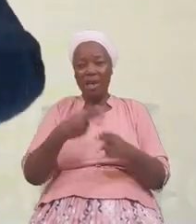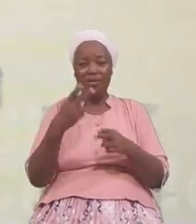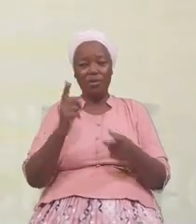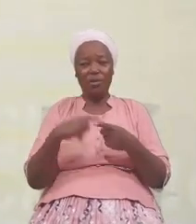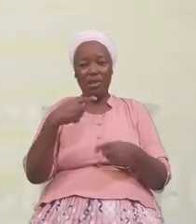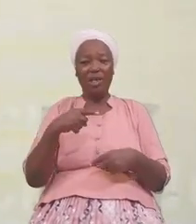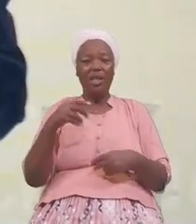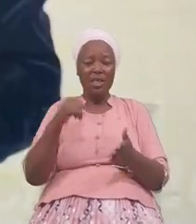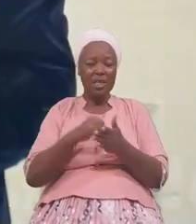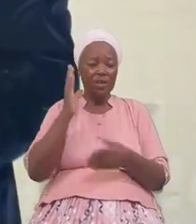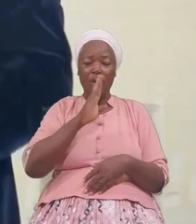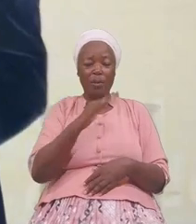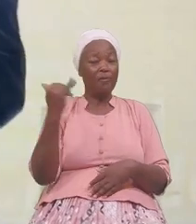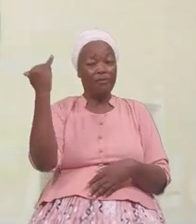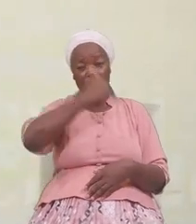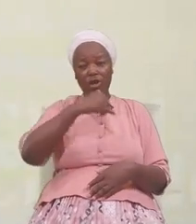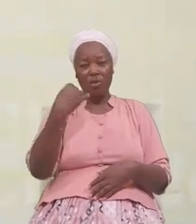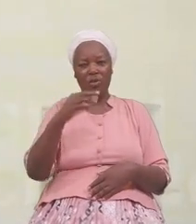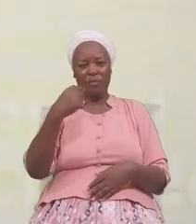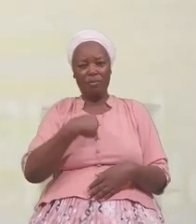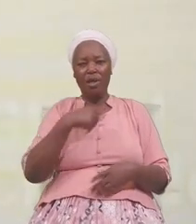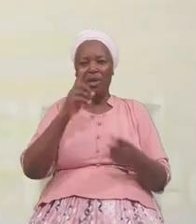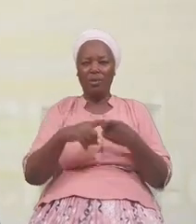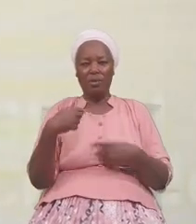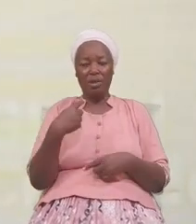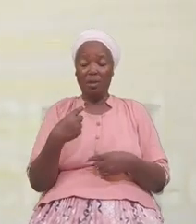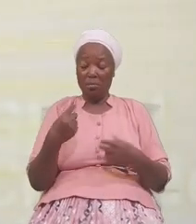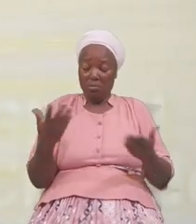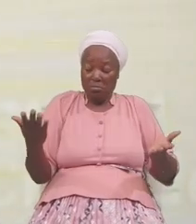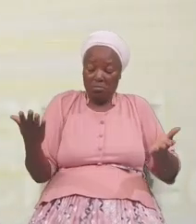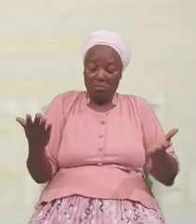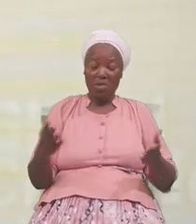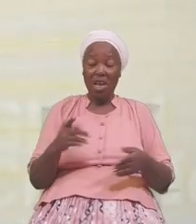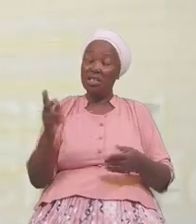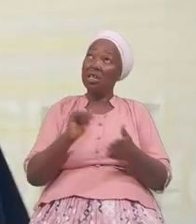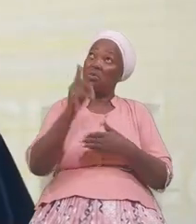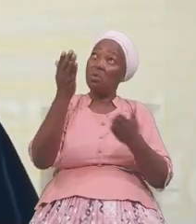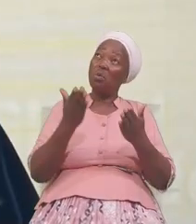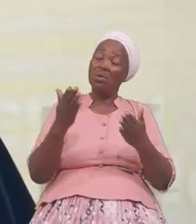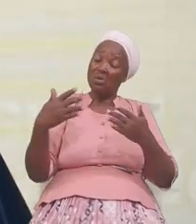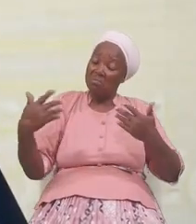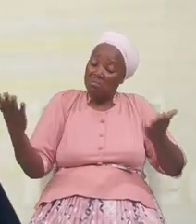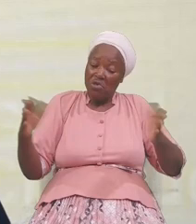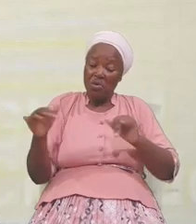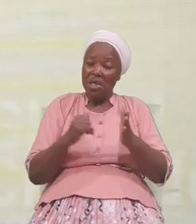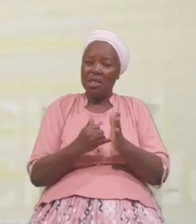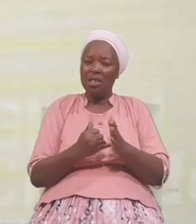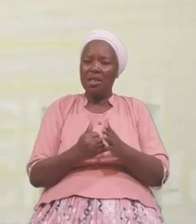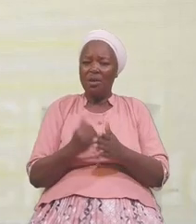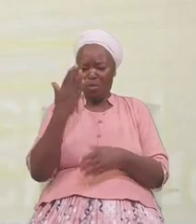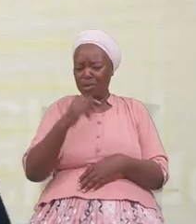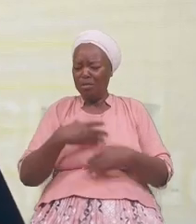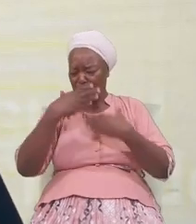foolish of me to say, do what you want. Why were you crying